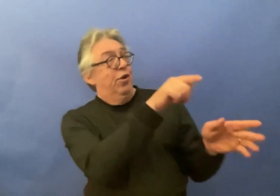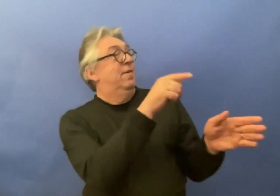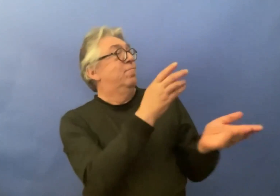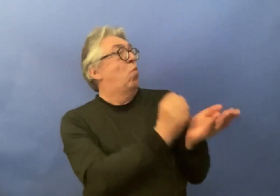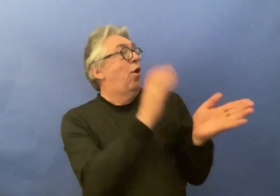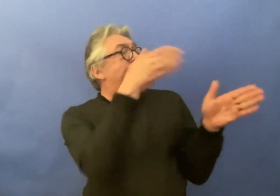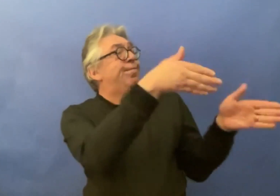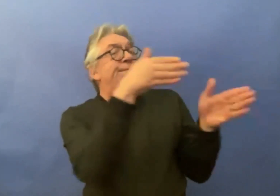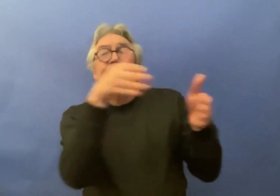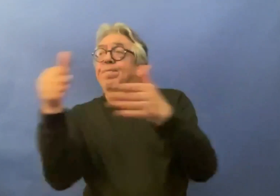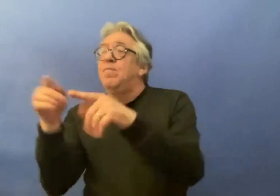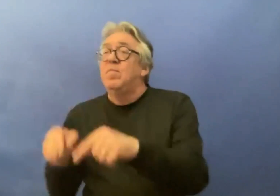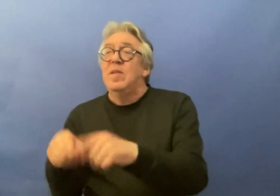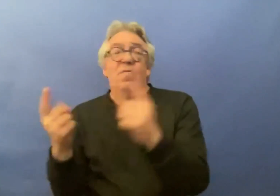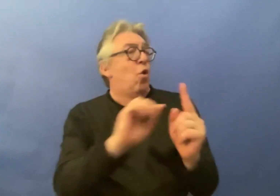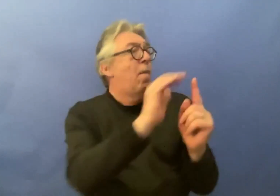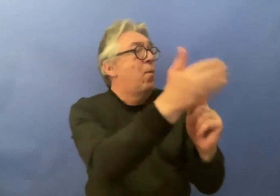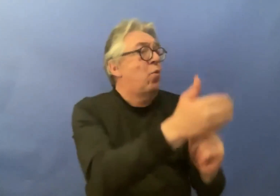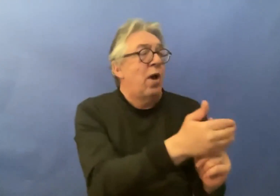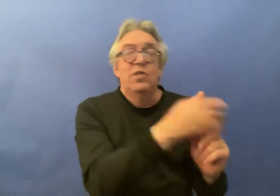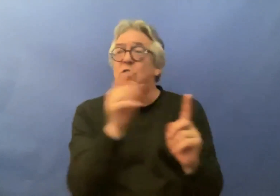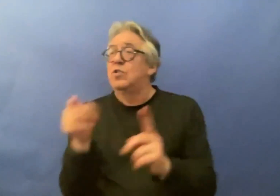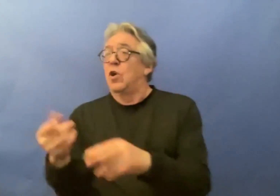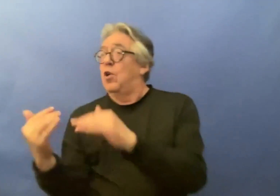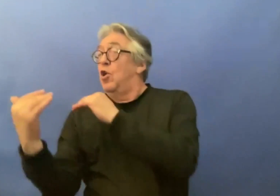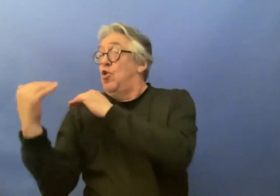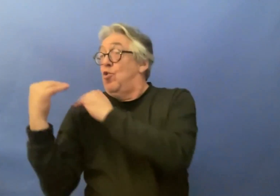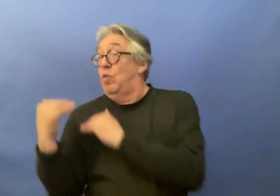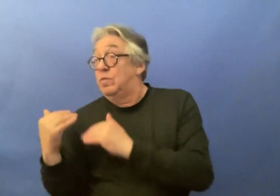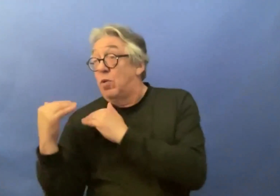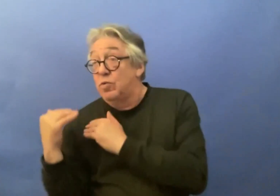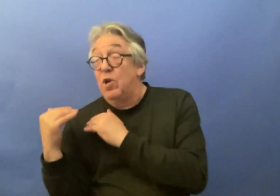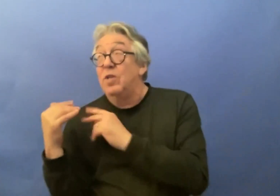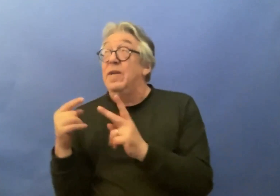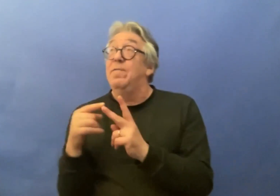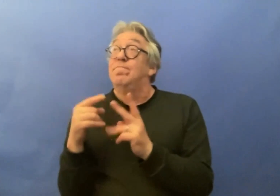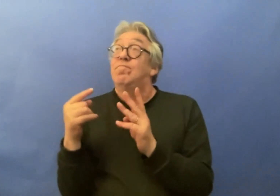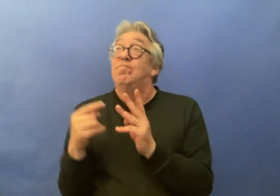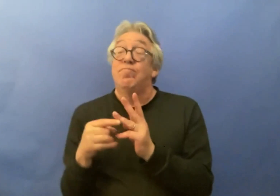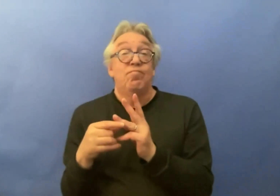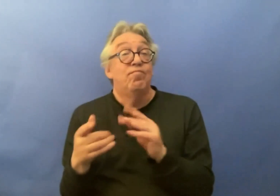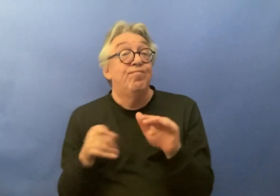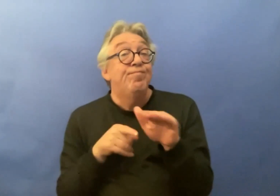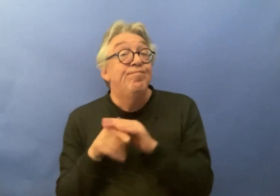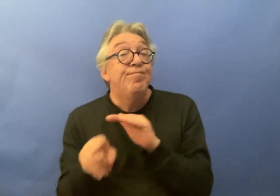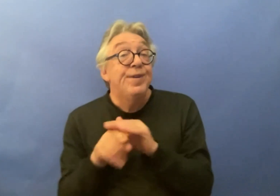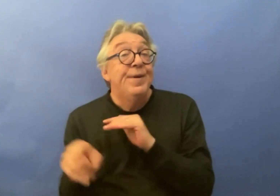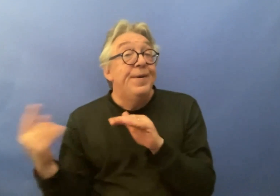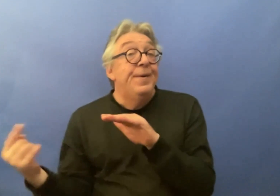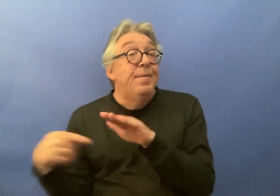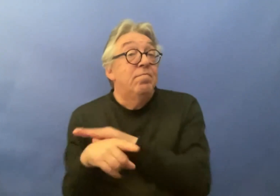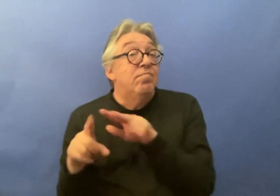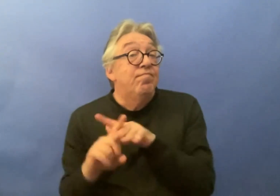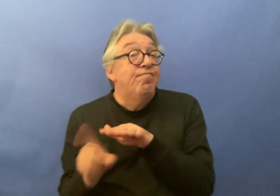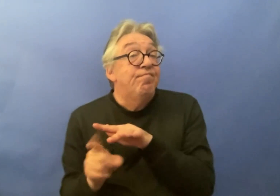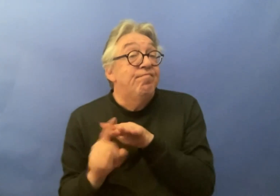at protection, but also accountability when it comes to displaced communities, we're